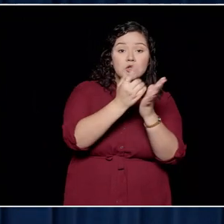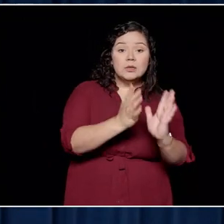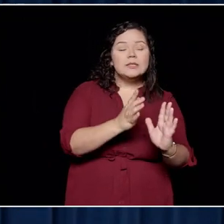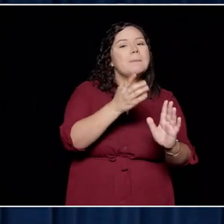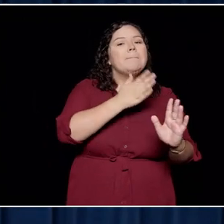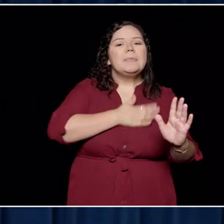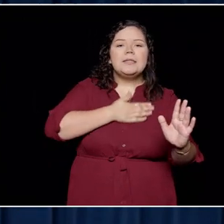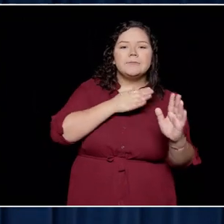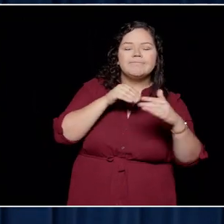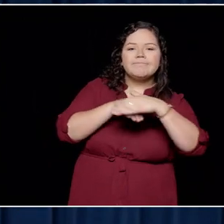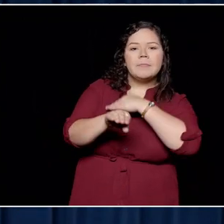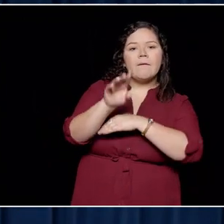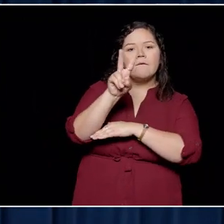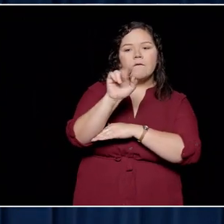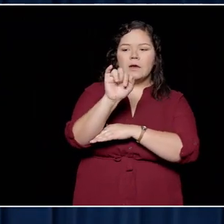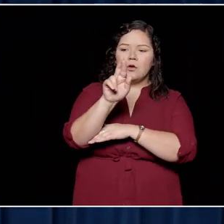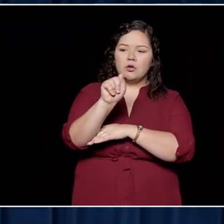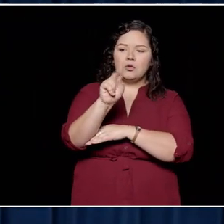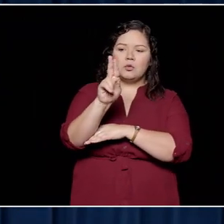visit